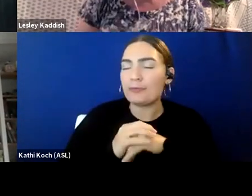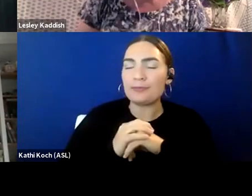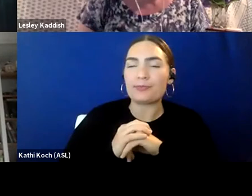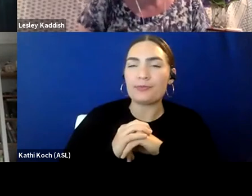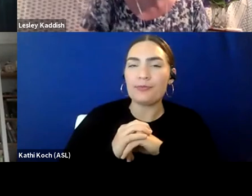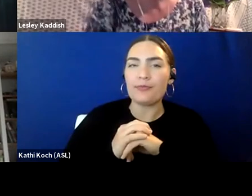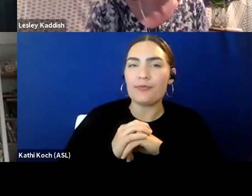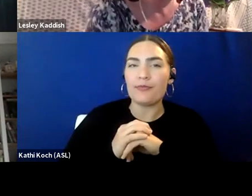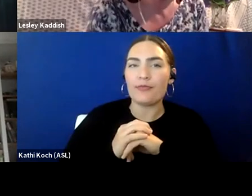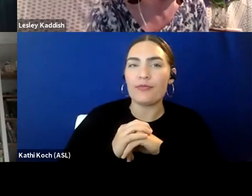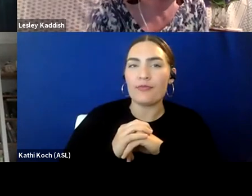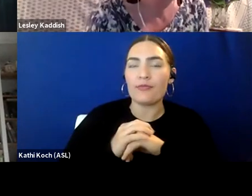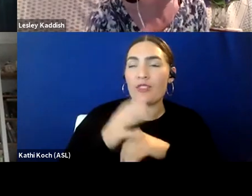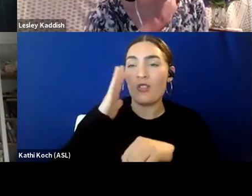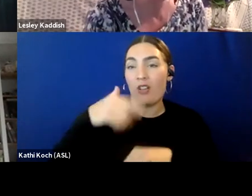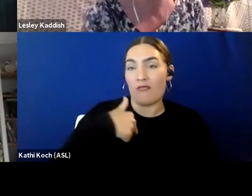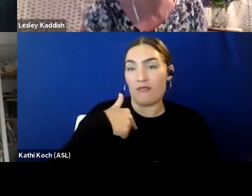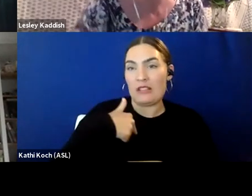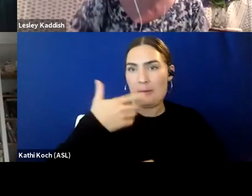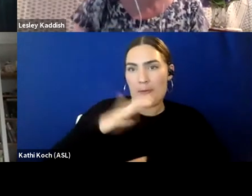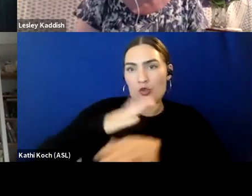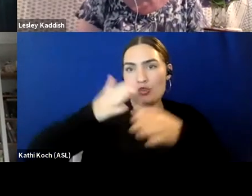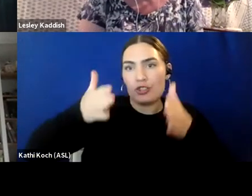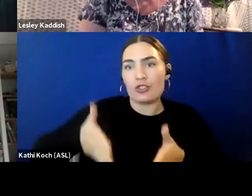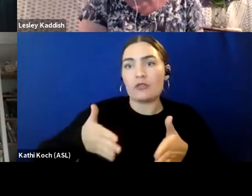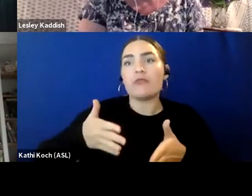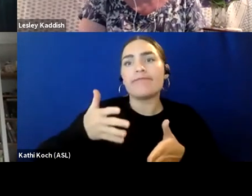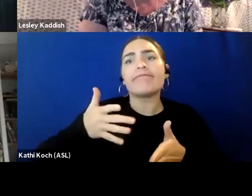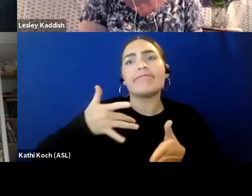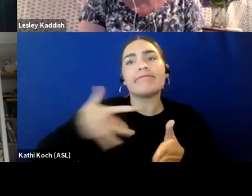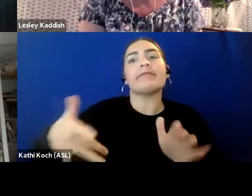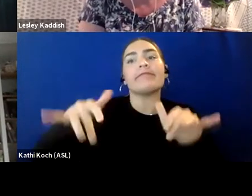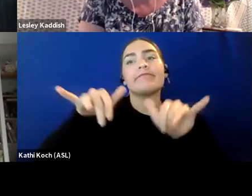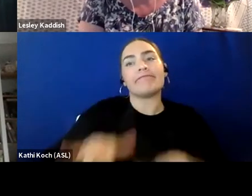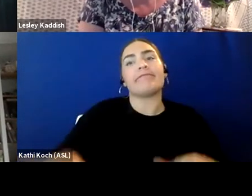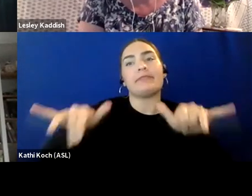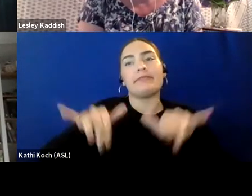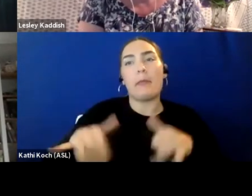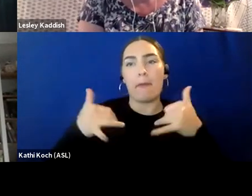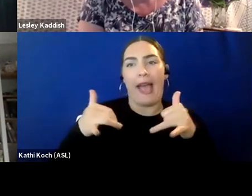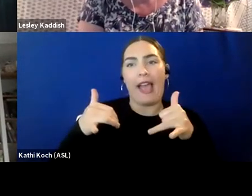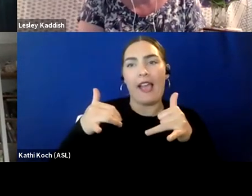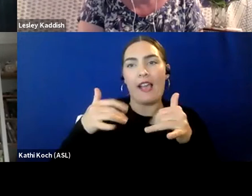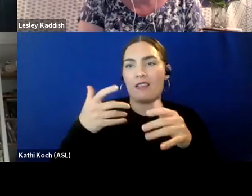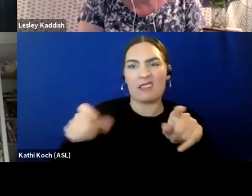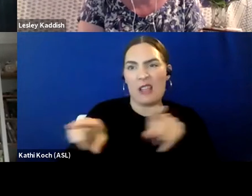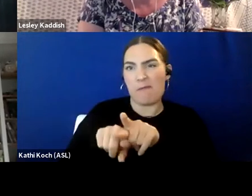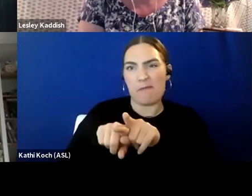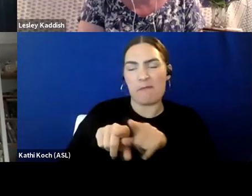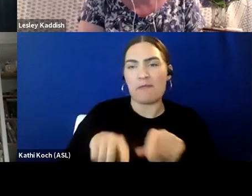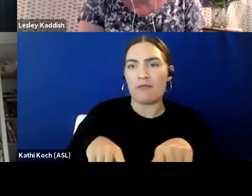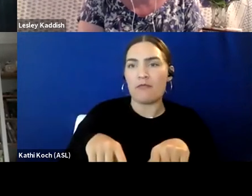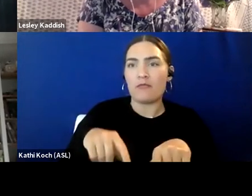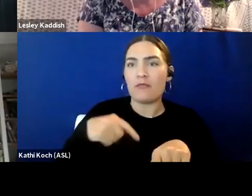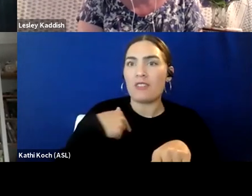in the landscape of being a musician, you play a lot of the same pieces. I really thrive on learning new repertoire,